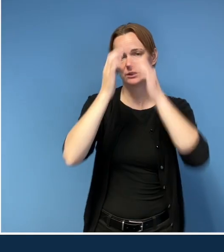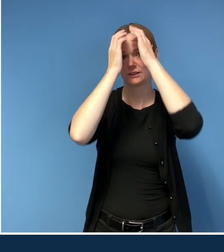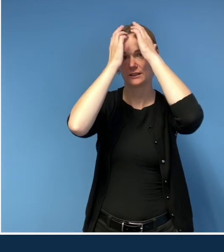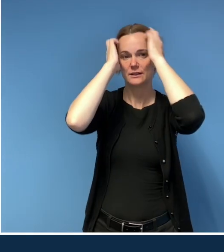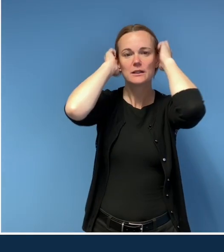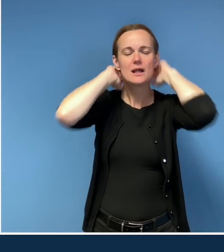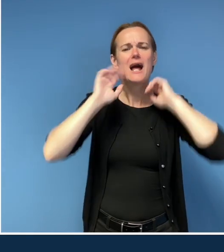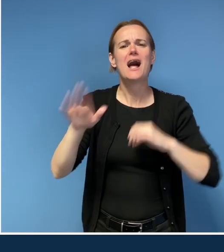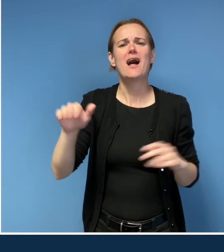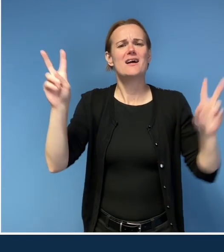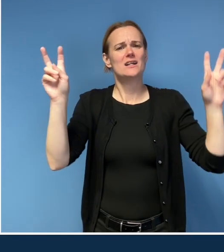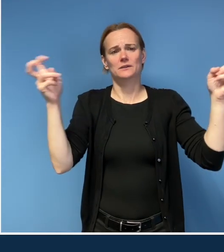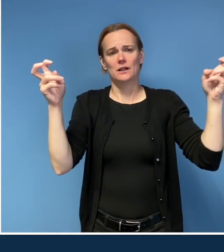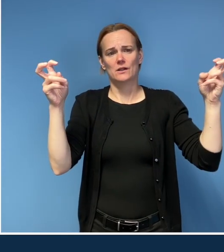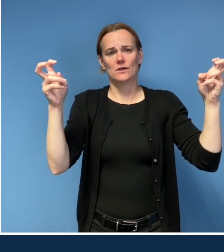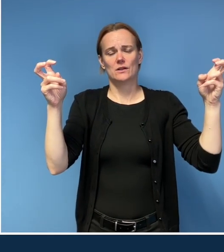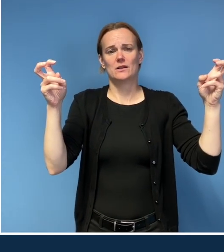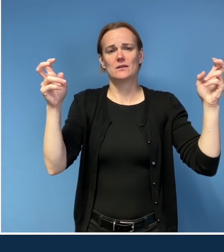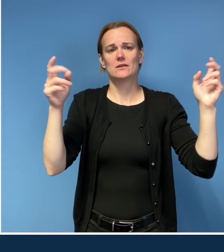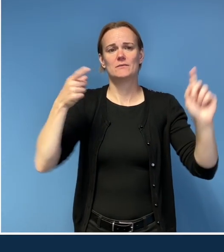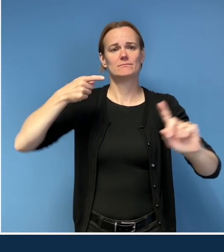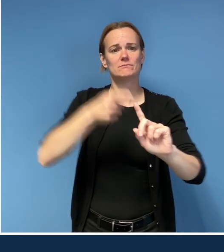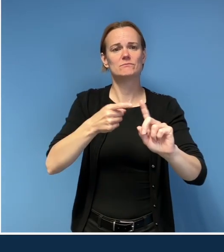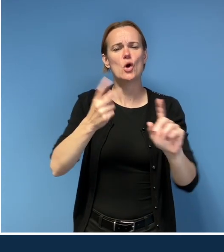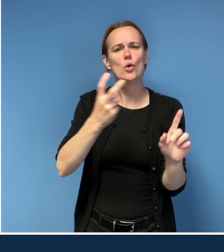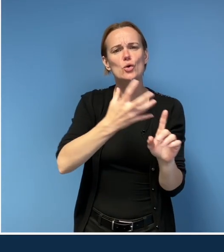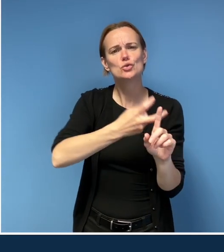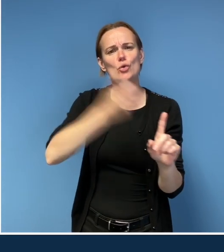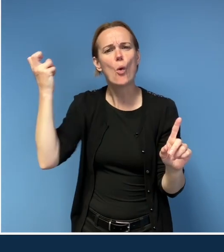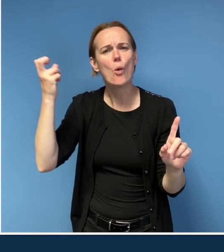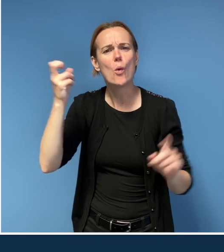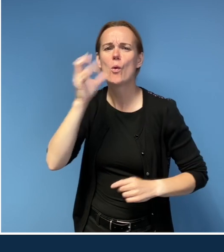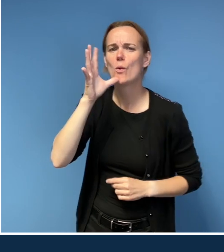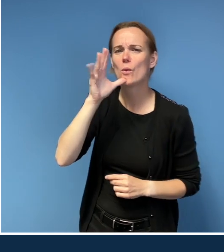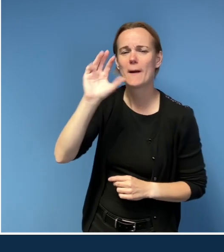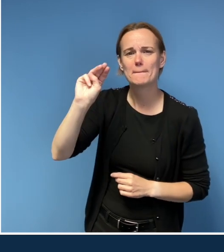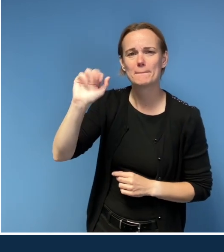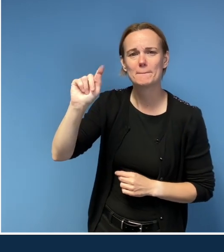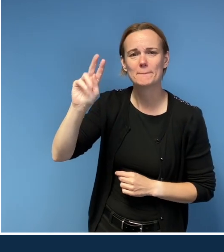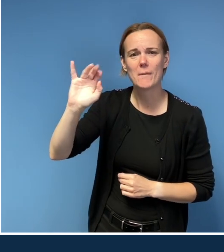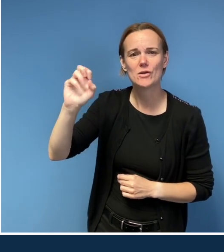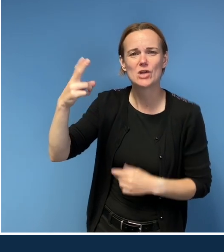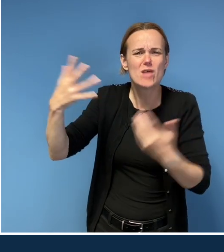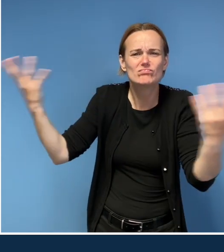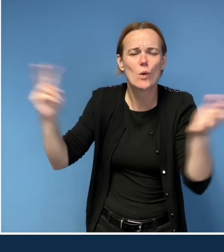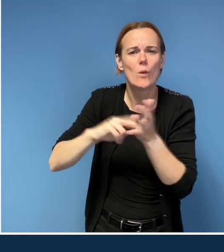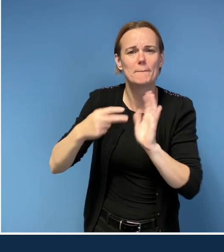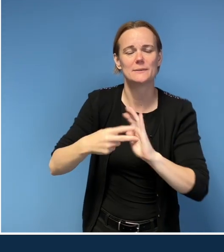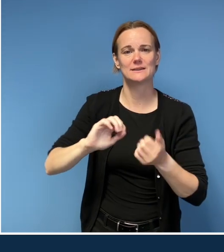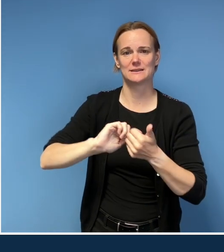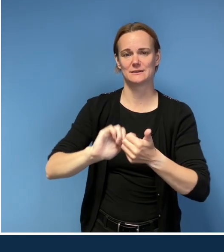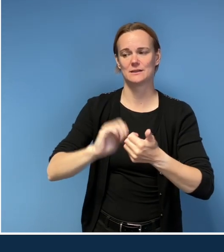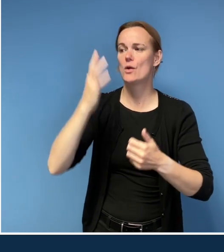Denise, the title of this episode is also talking about stolen matriarchs. And so from your perspective, why is it also important to center